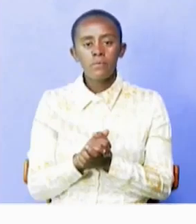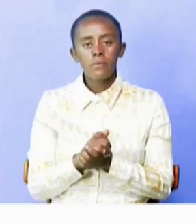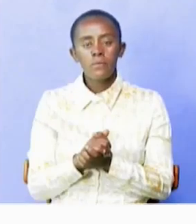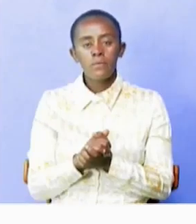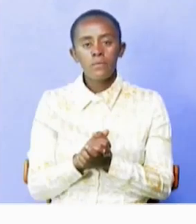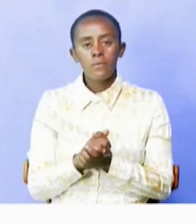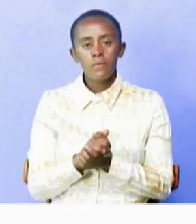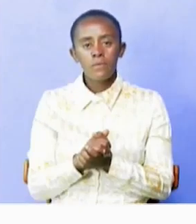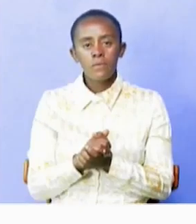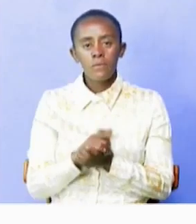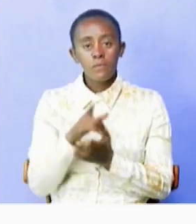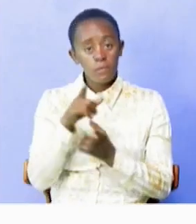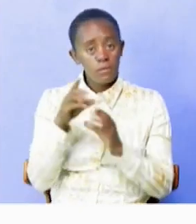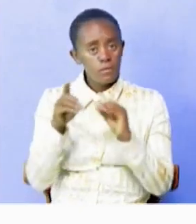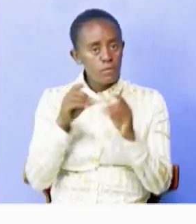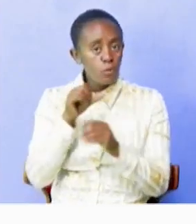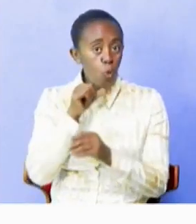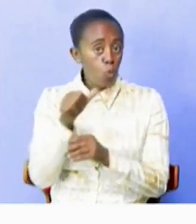Don't